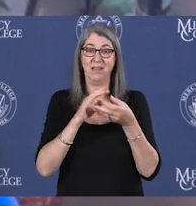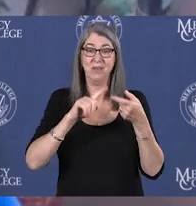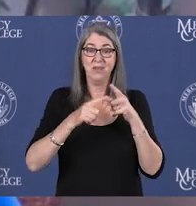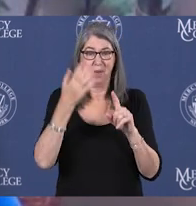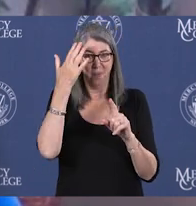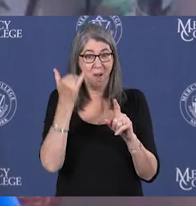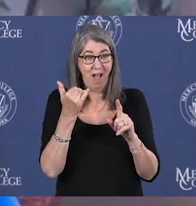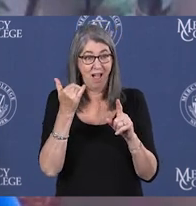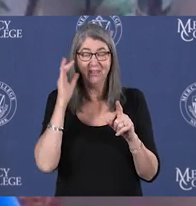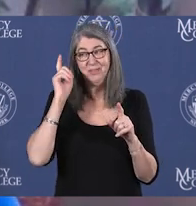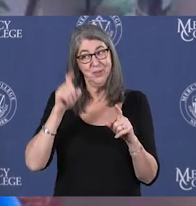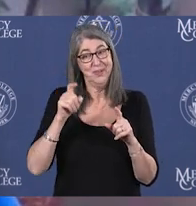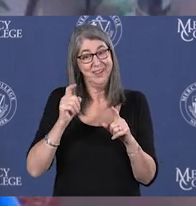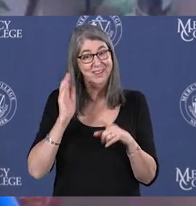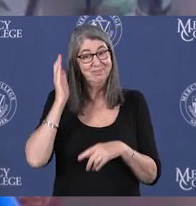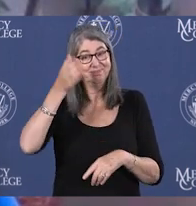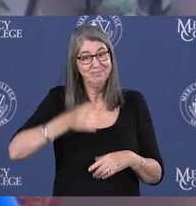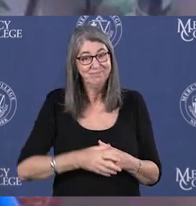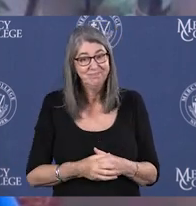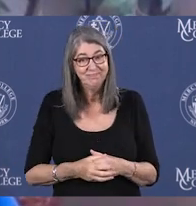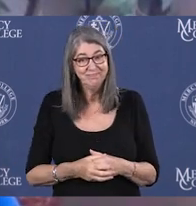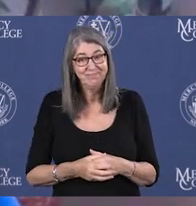because you will need them.